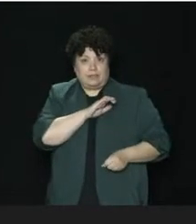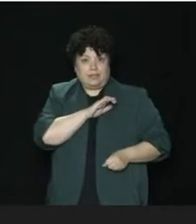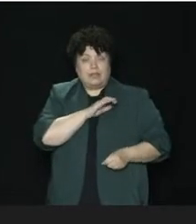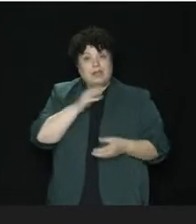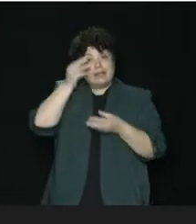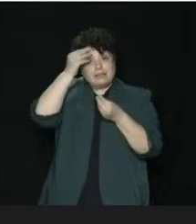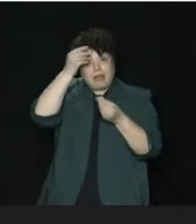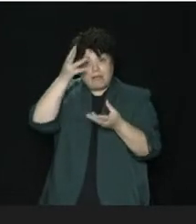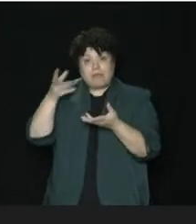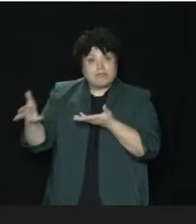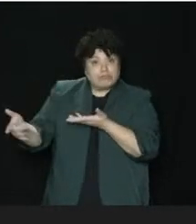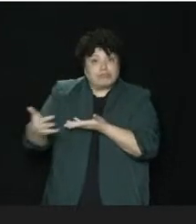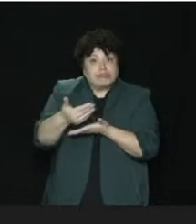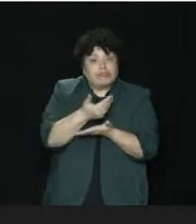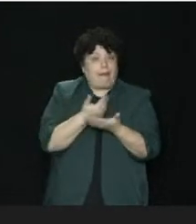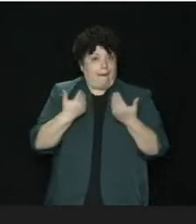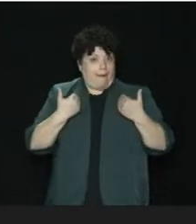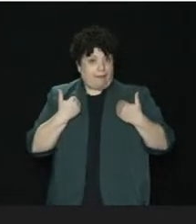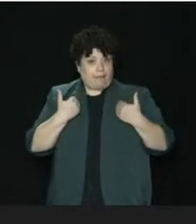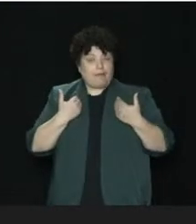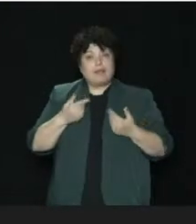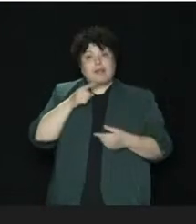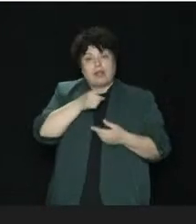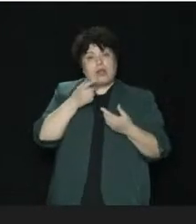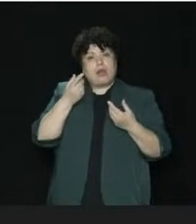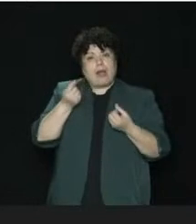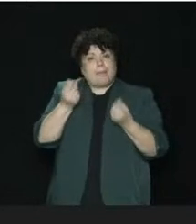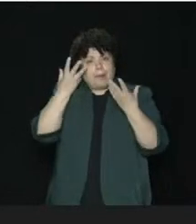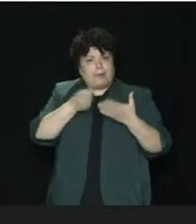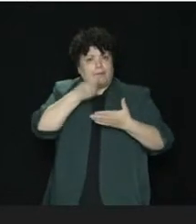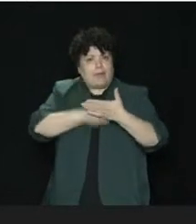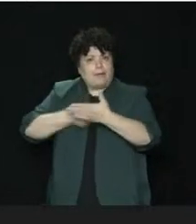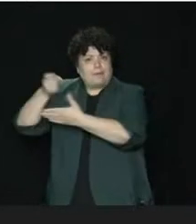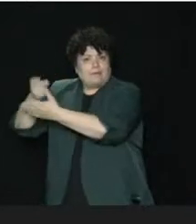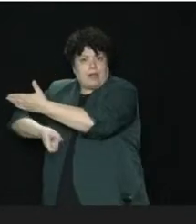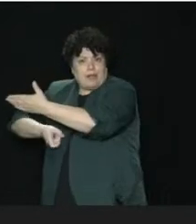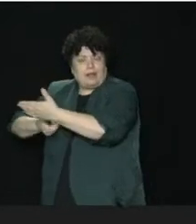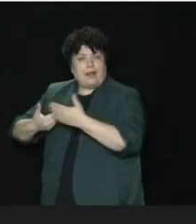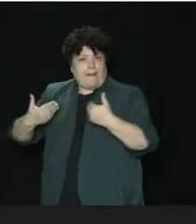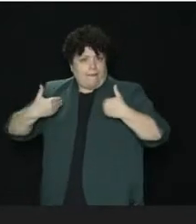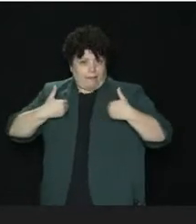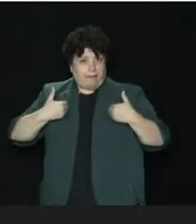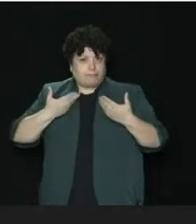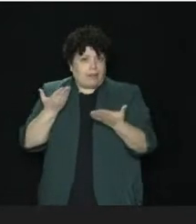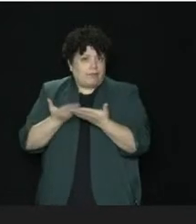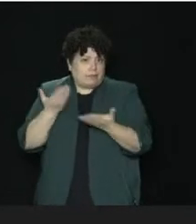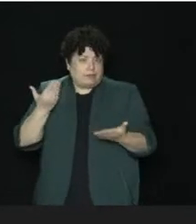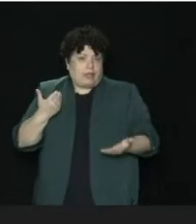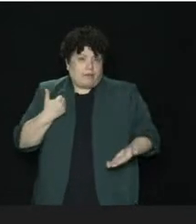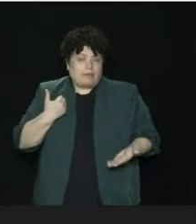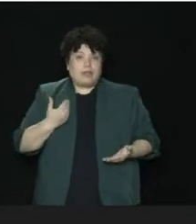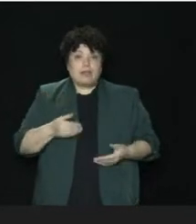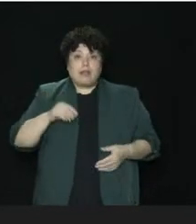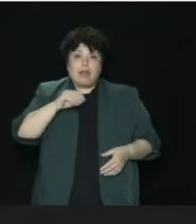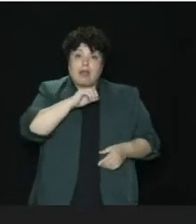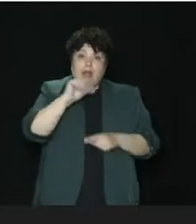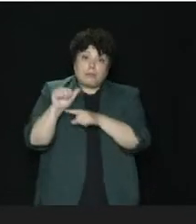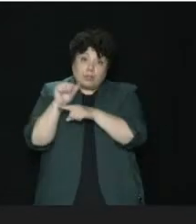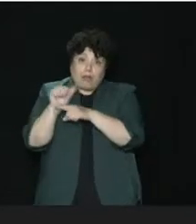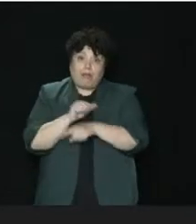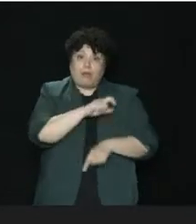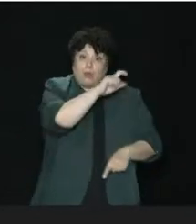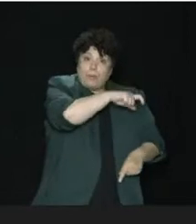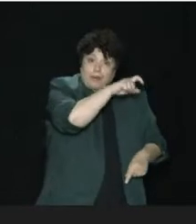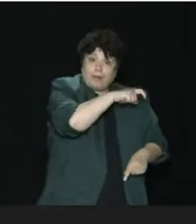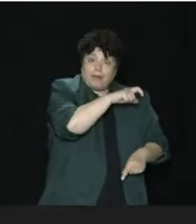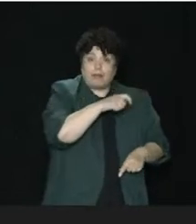data on the penalties that have been handed out. But in Alberta and Quebec, we don't have the